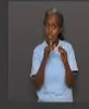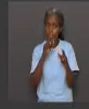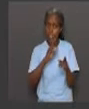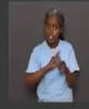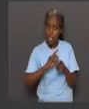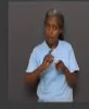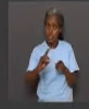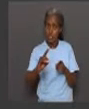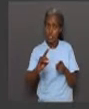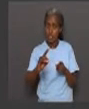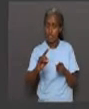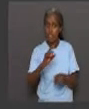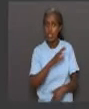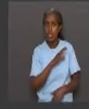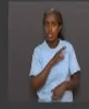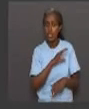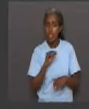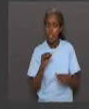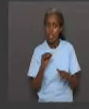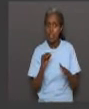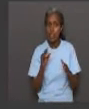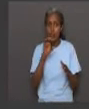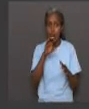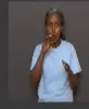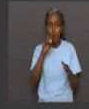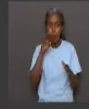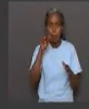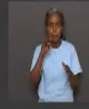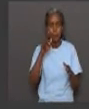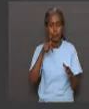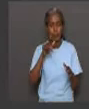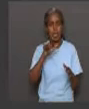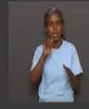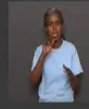dimension and their complementary angles match.